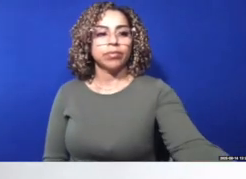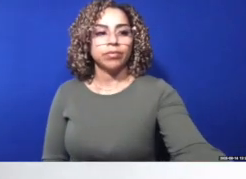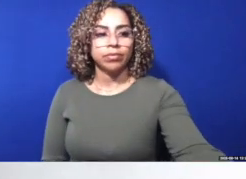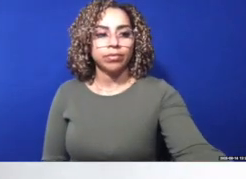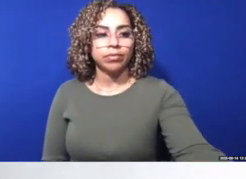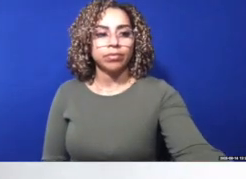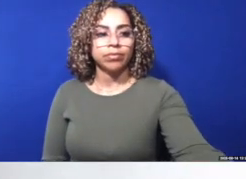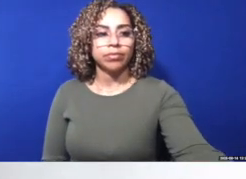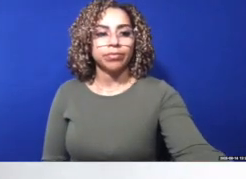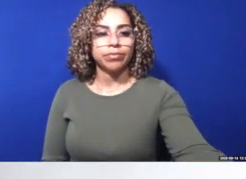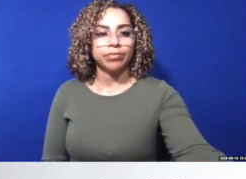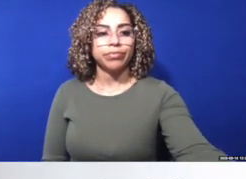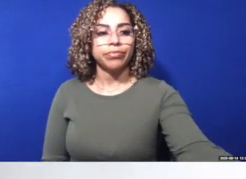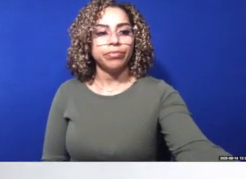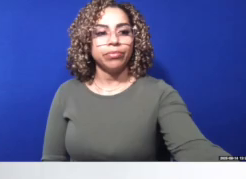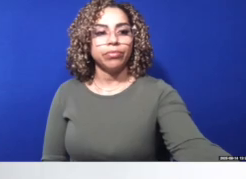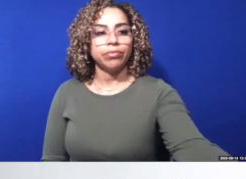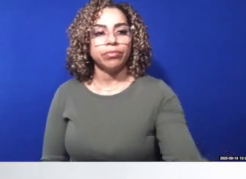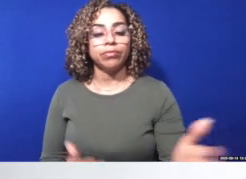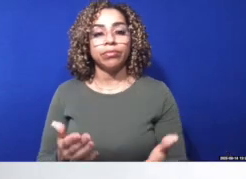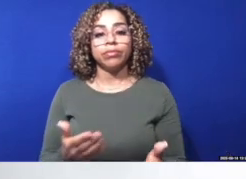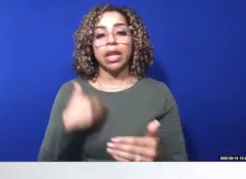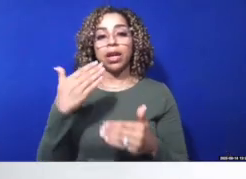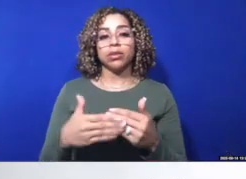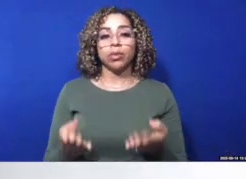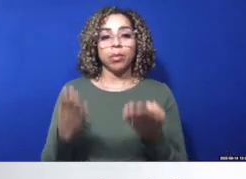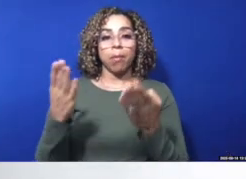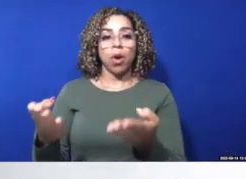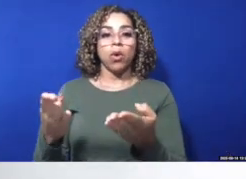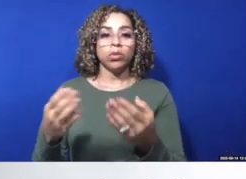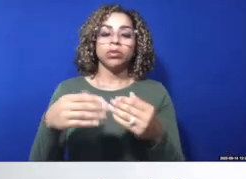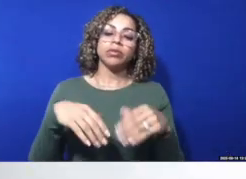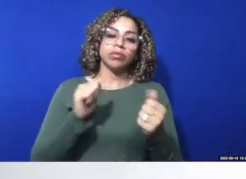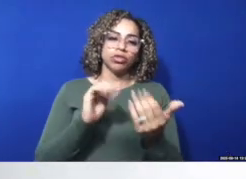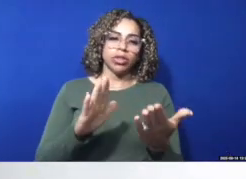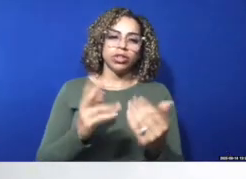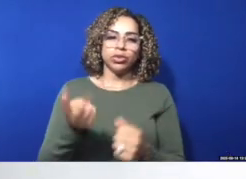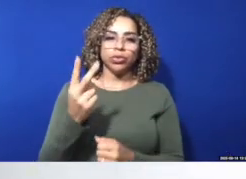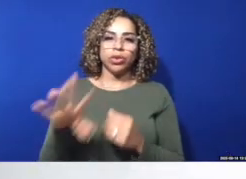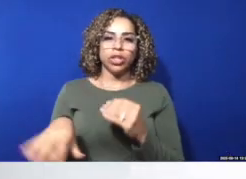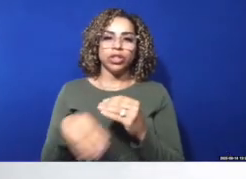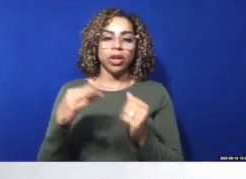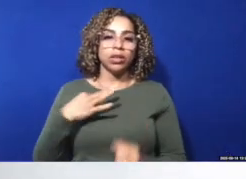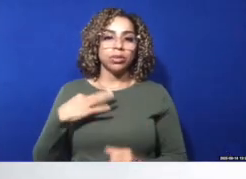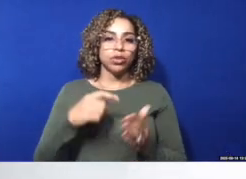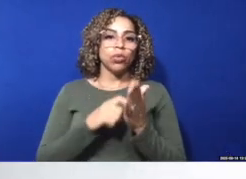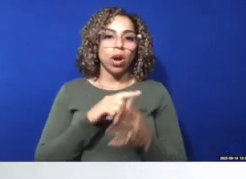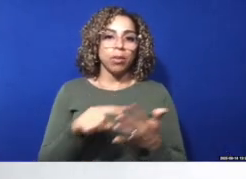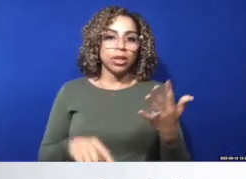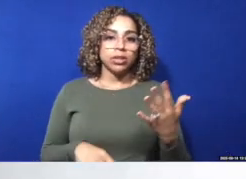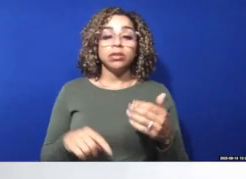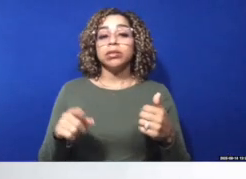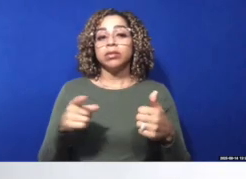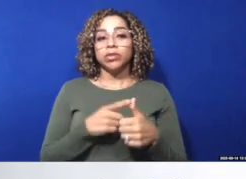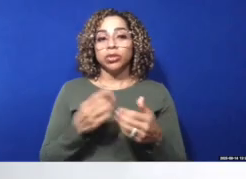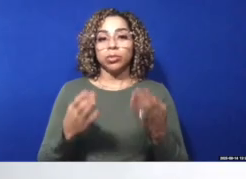Next, CARB staff proposes alignment that addresses 2 additional eligibility requirements. First, we propose that all programs